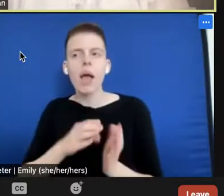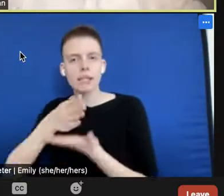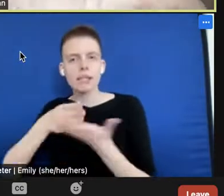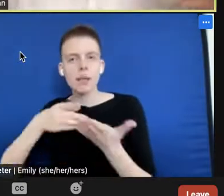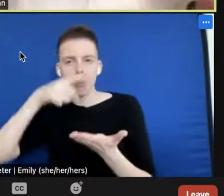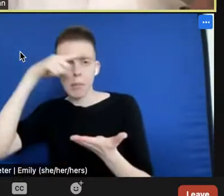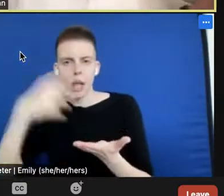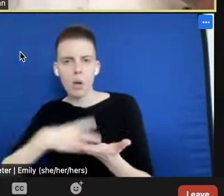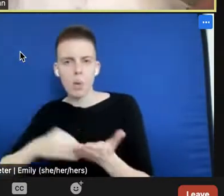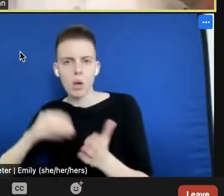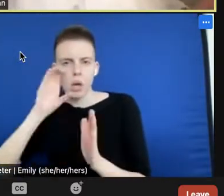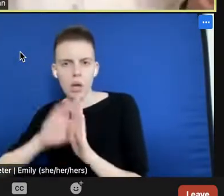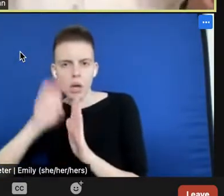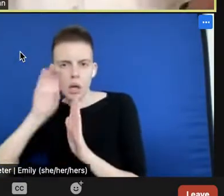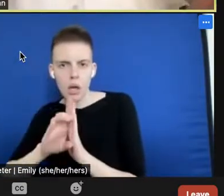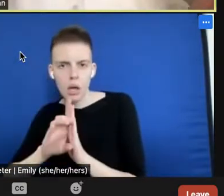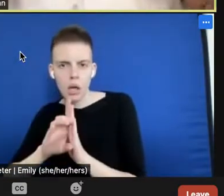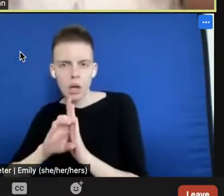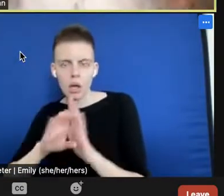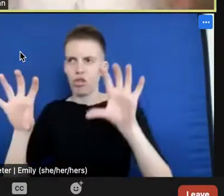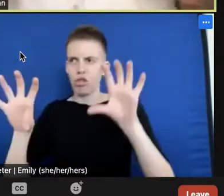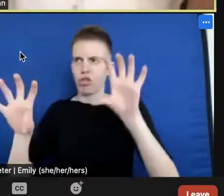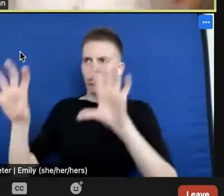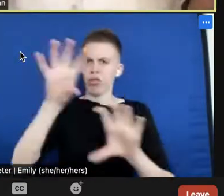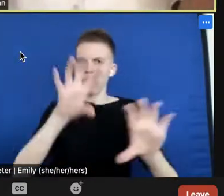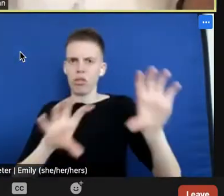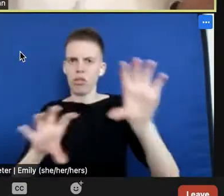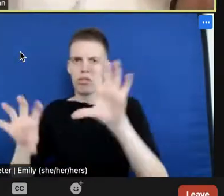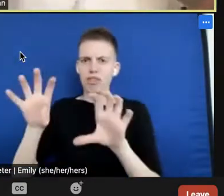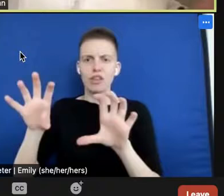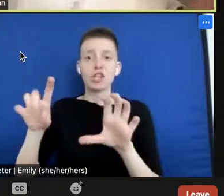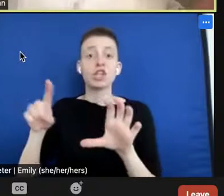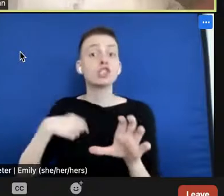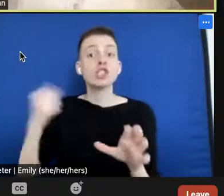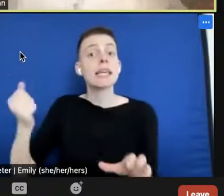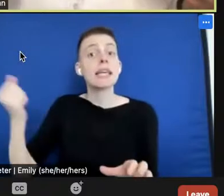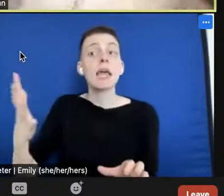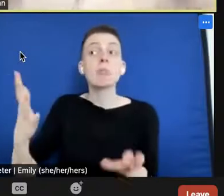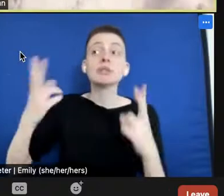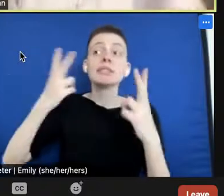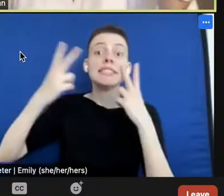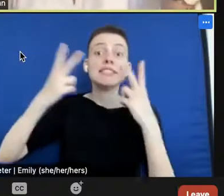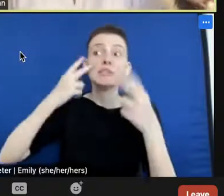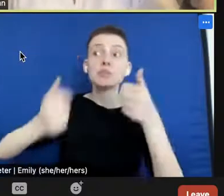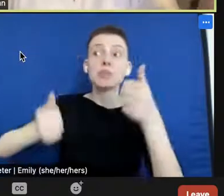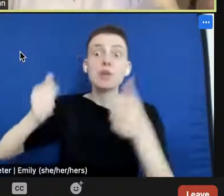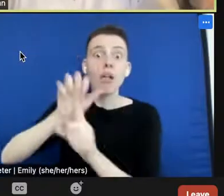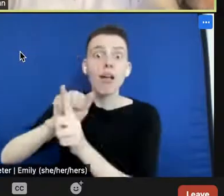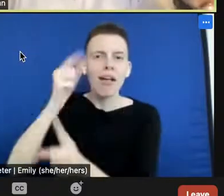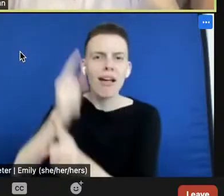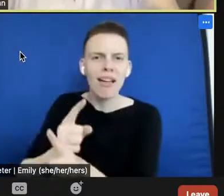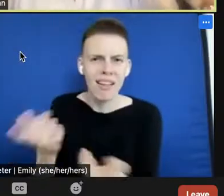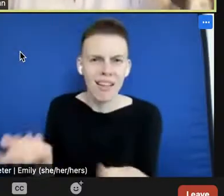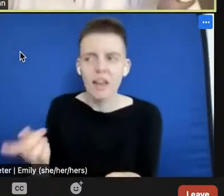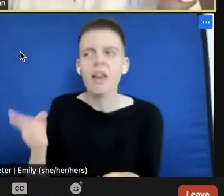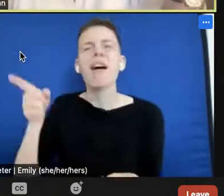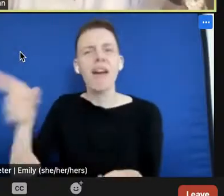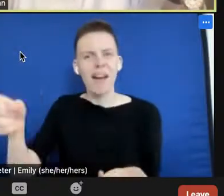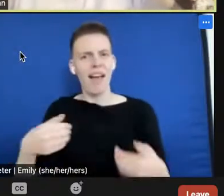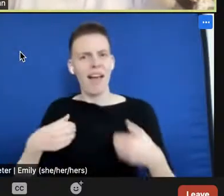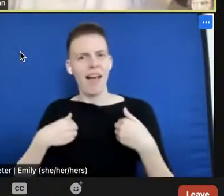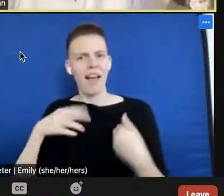is this like hedging your bets? Like, which is it? What are you looking for here? Because this child had ventral stream vision